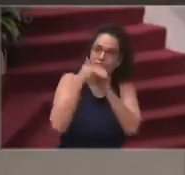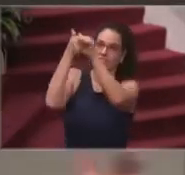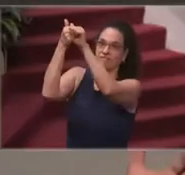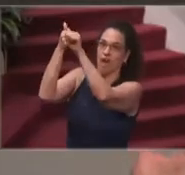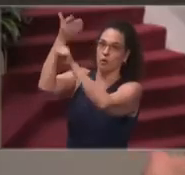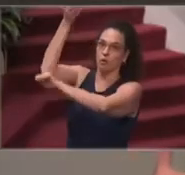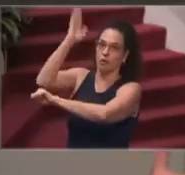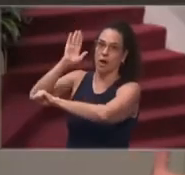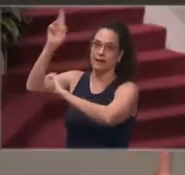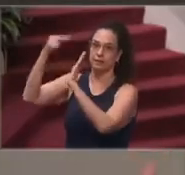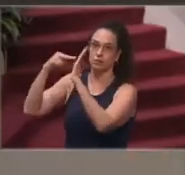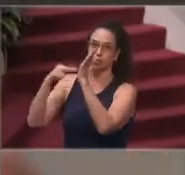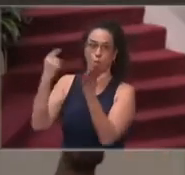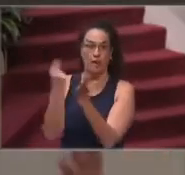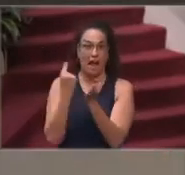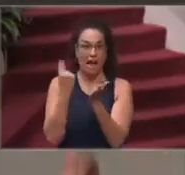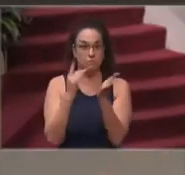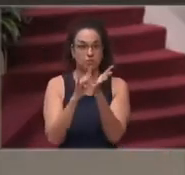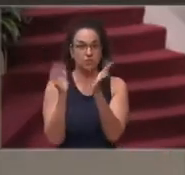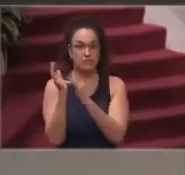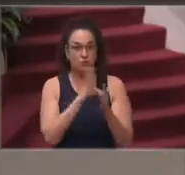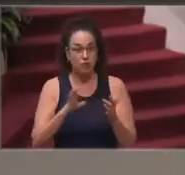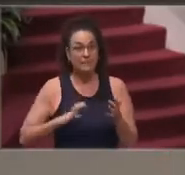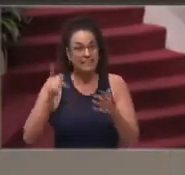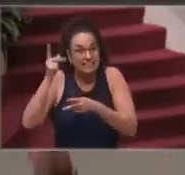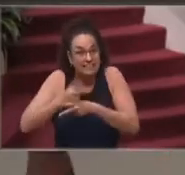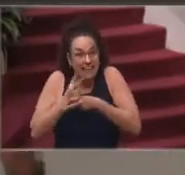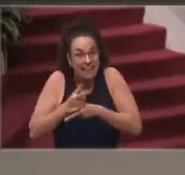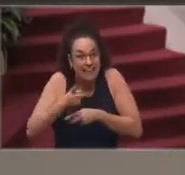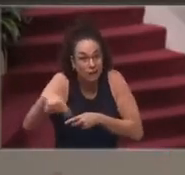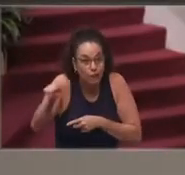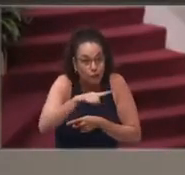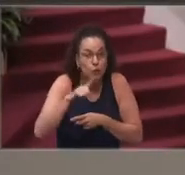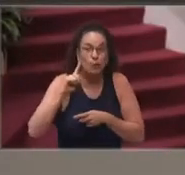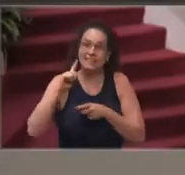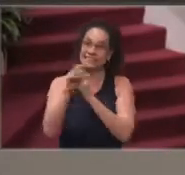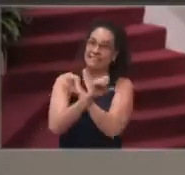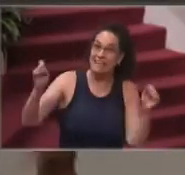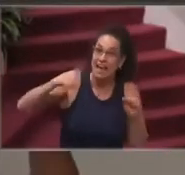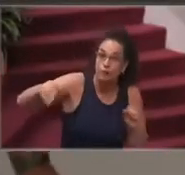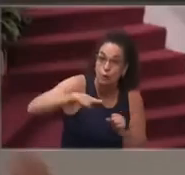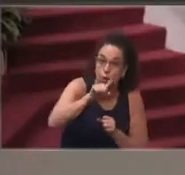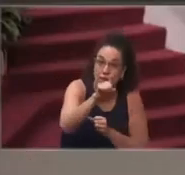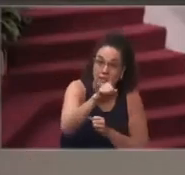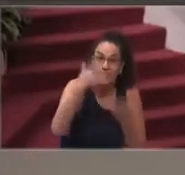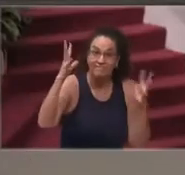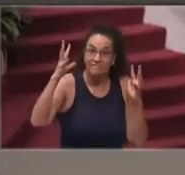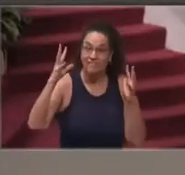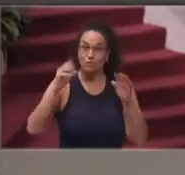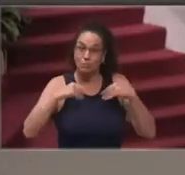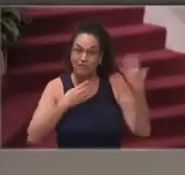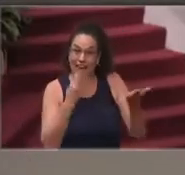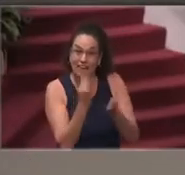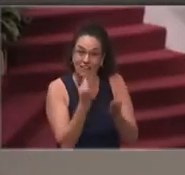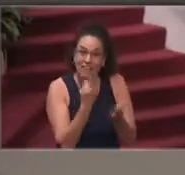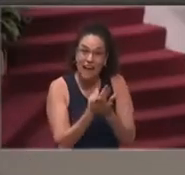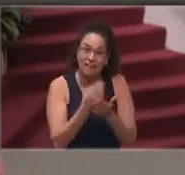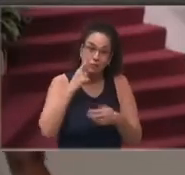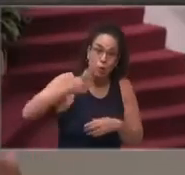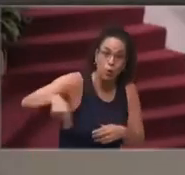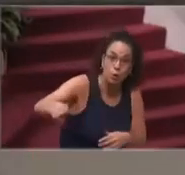he taken care of you? Has he delivered you? Has he offered healing to you? Has he provided financial resources for